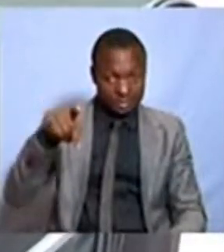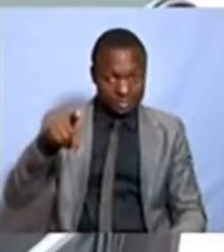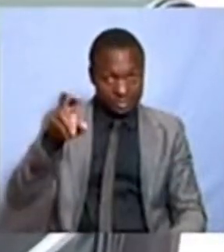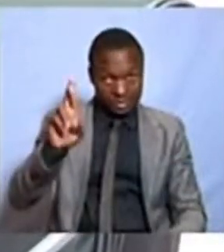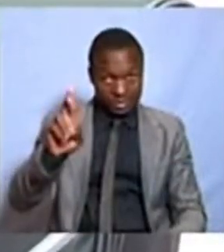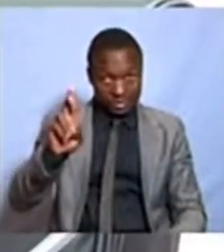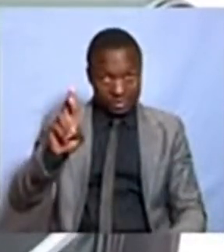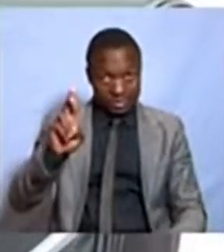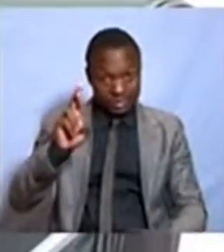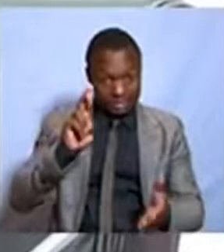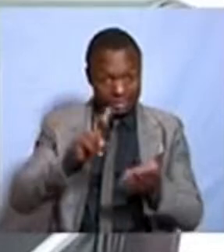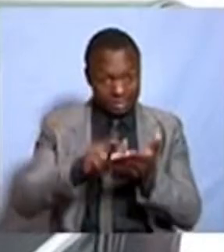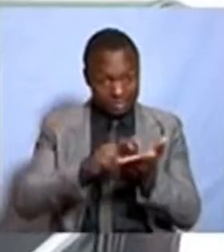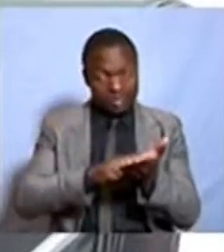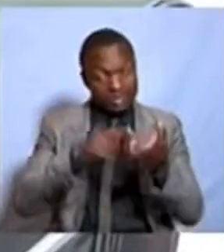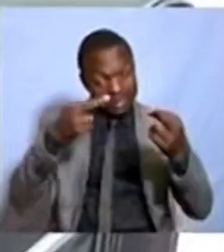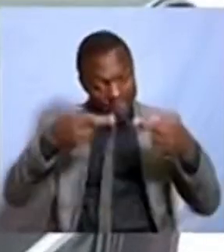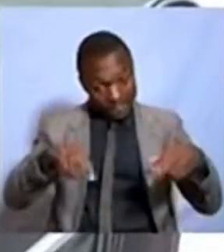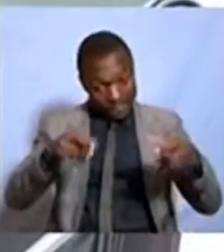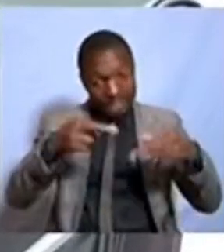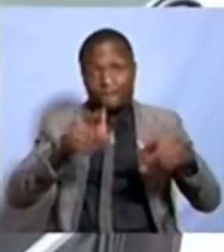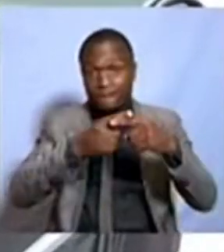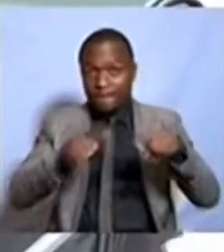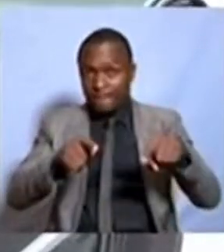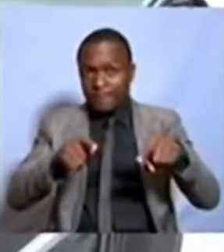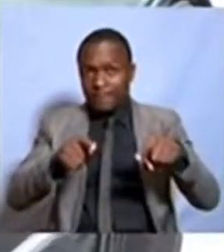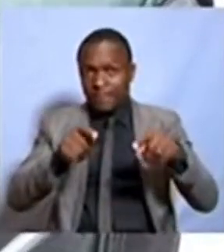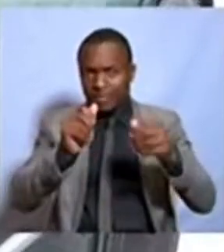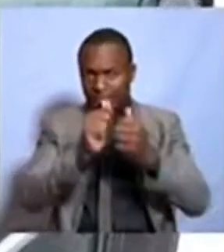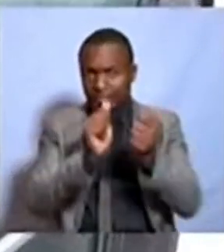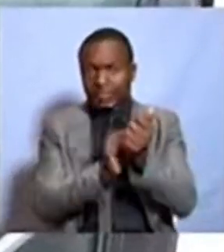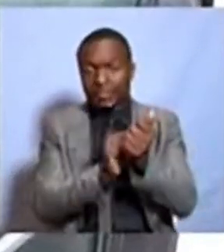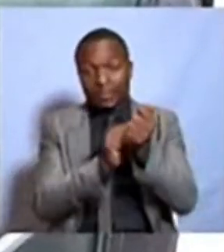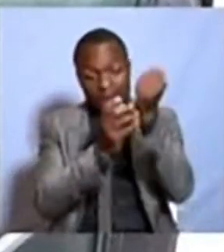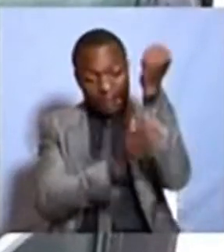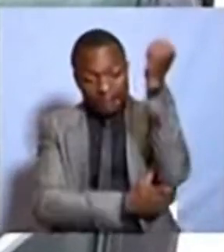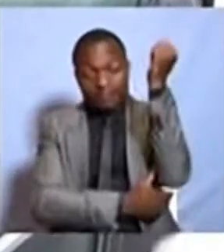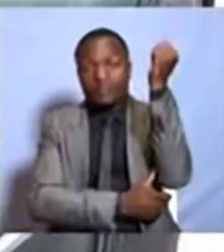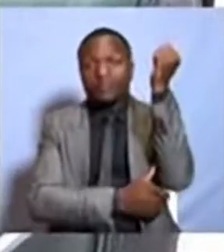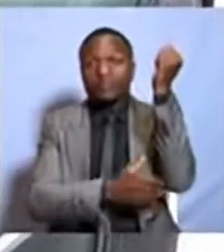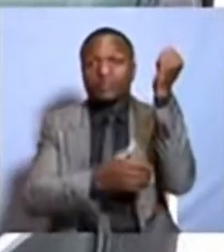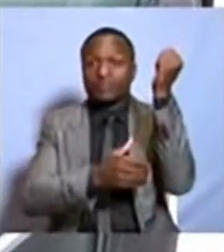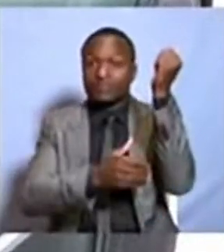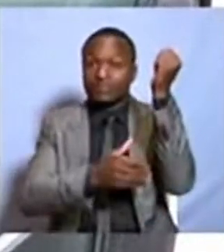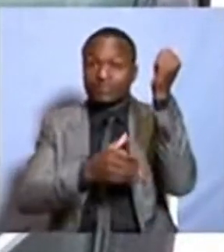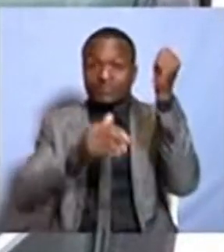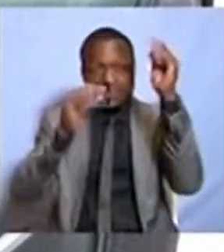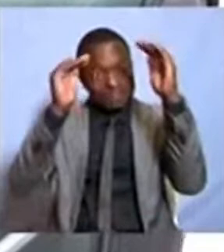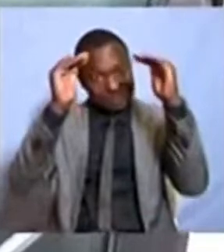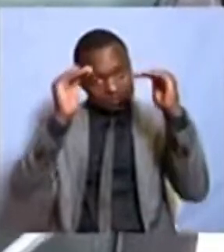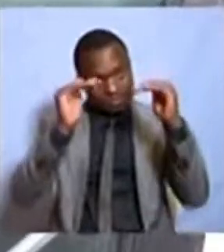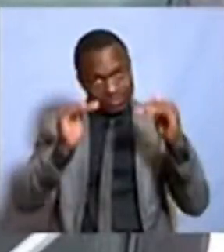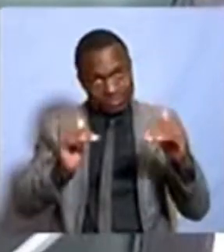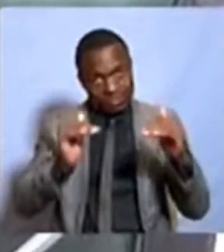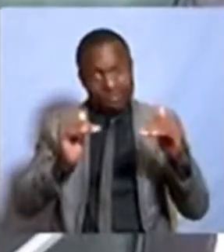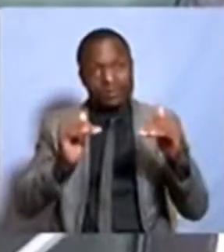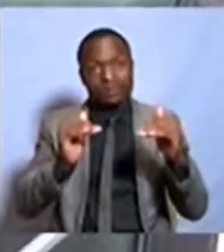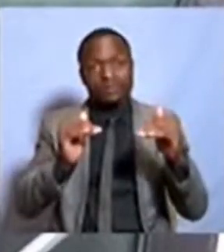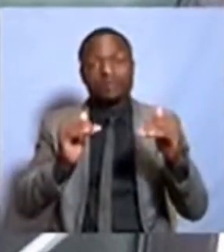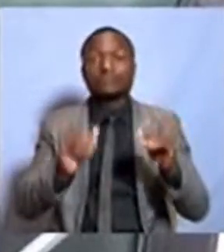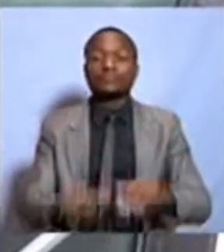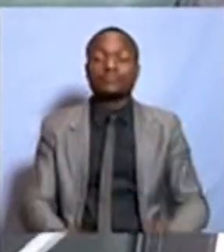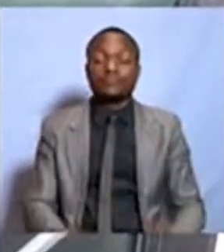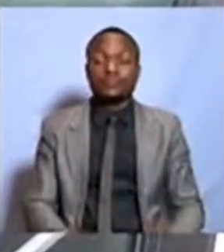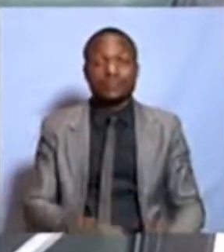conducted regarding to poverty alleviation or improvement in the standard of living for the vulnerable in our society. Is